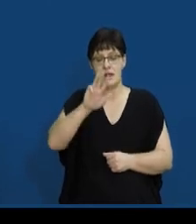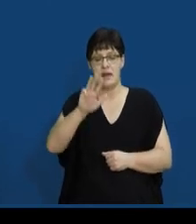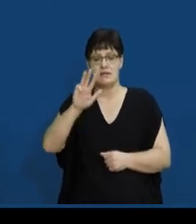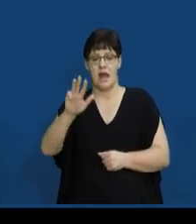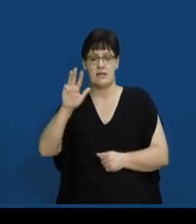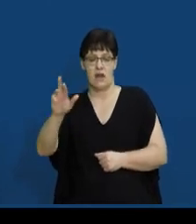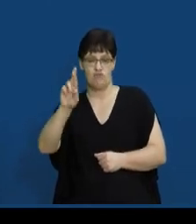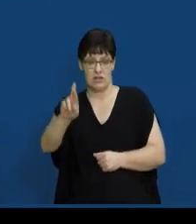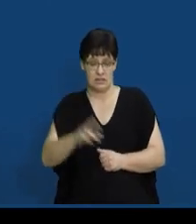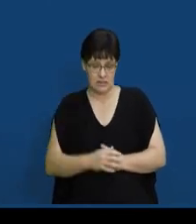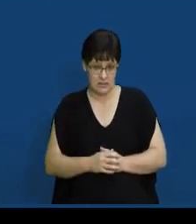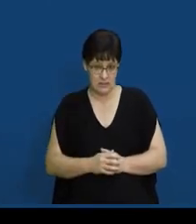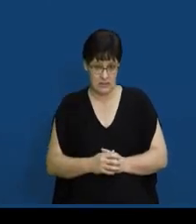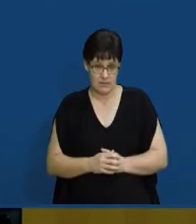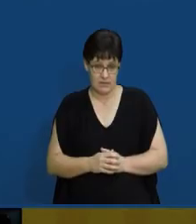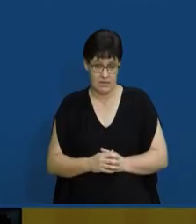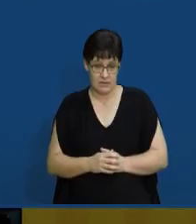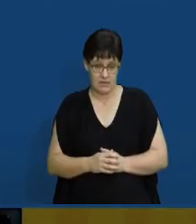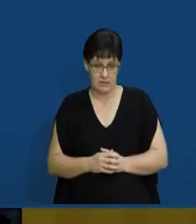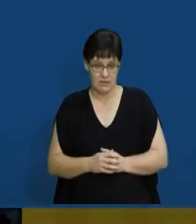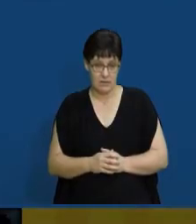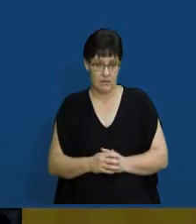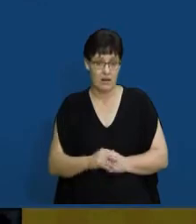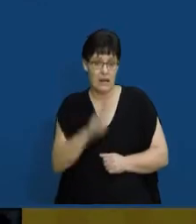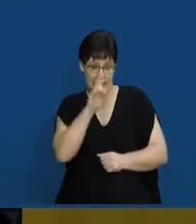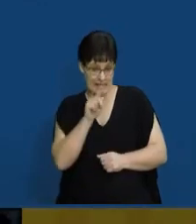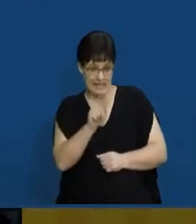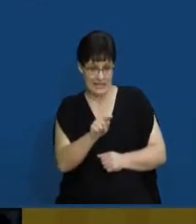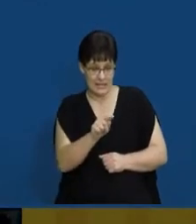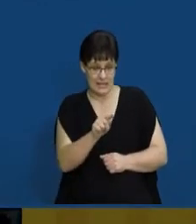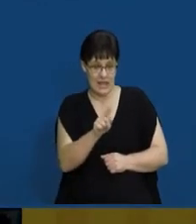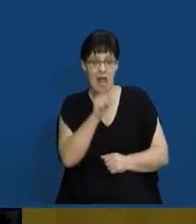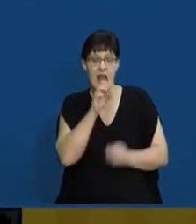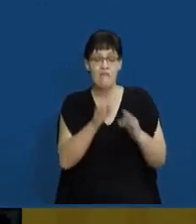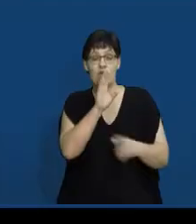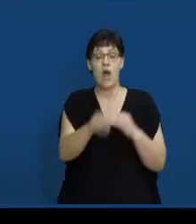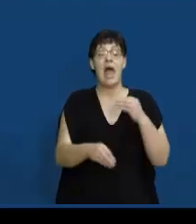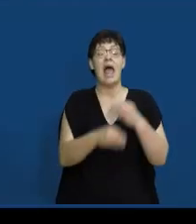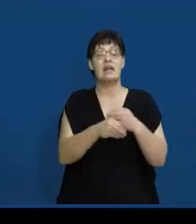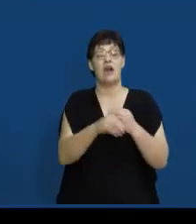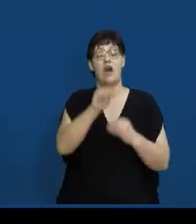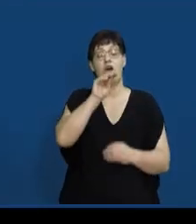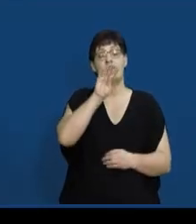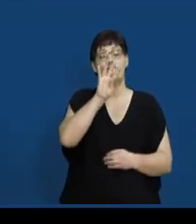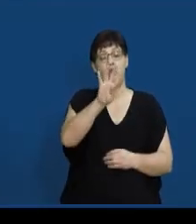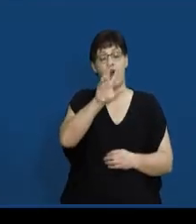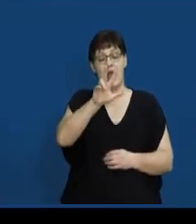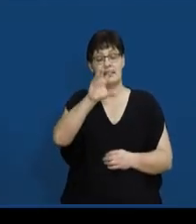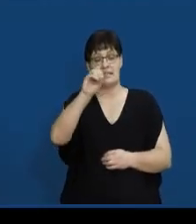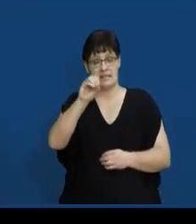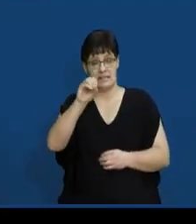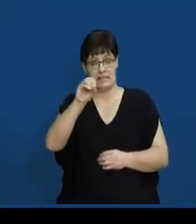19,999 Rand. In other words, watch this here now. If you add the 480 plus your